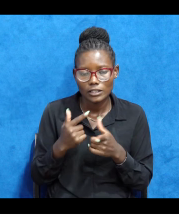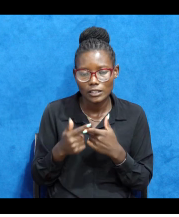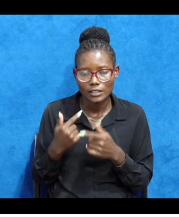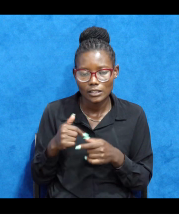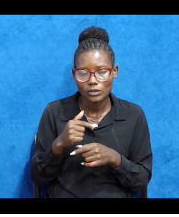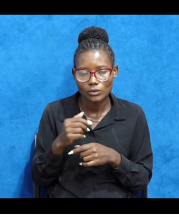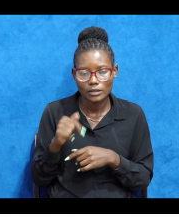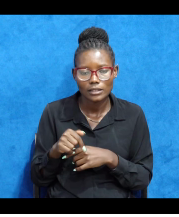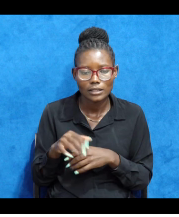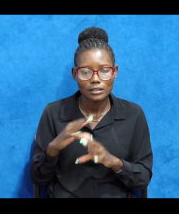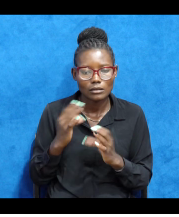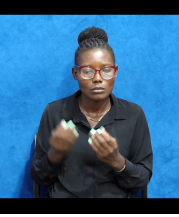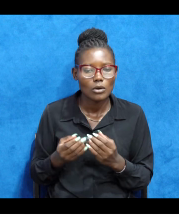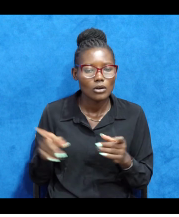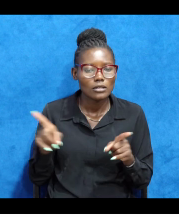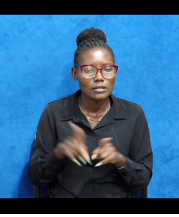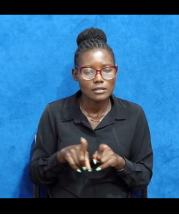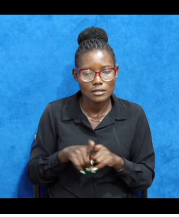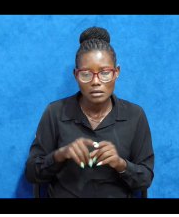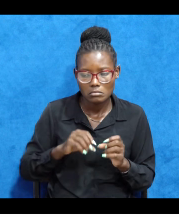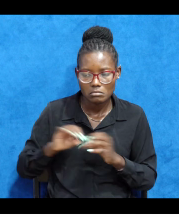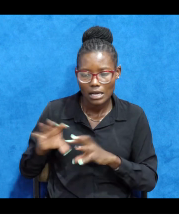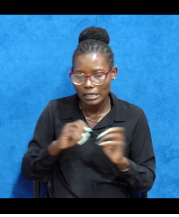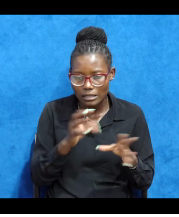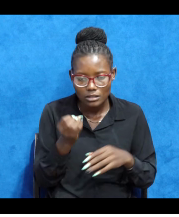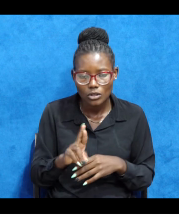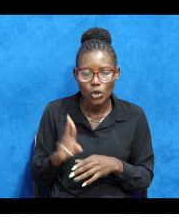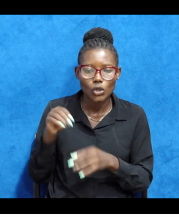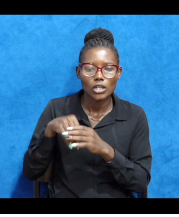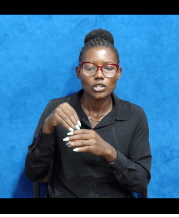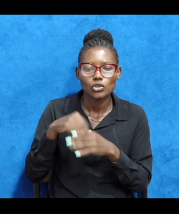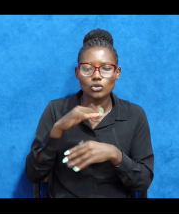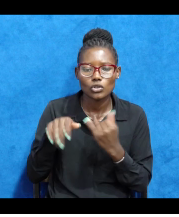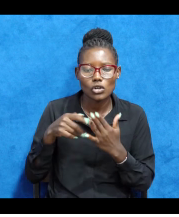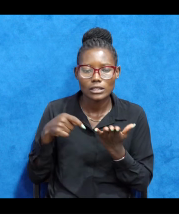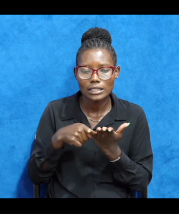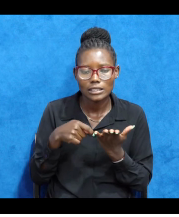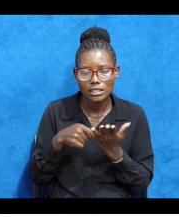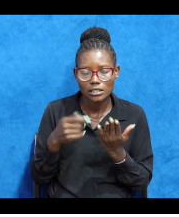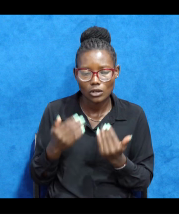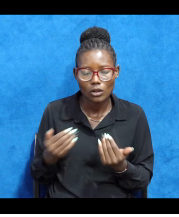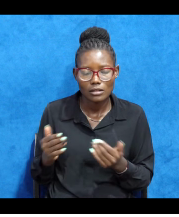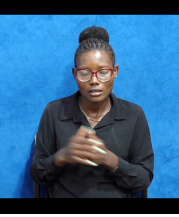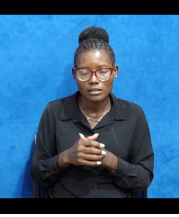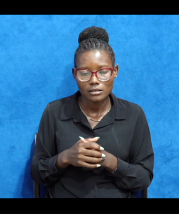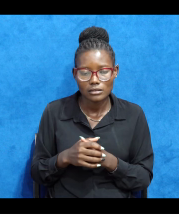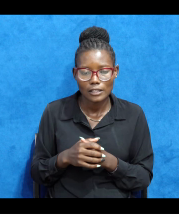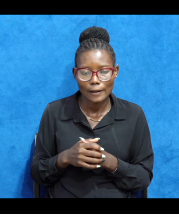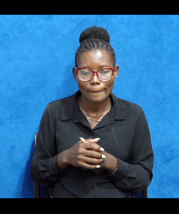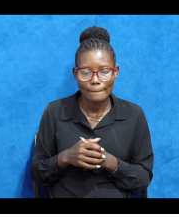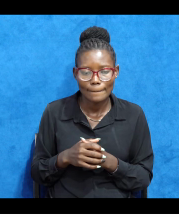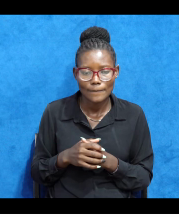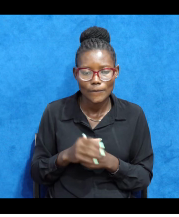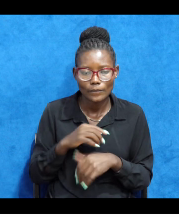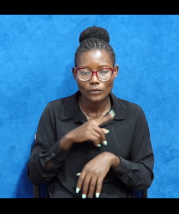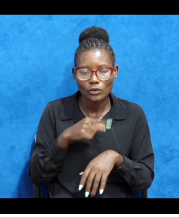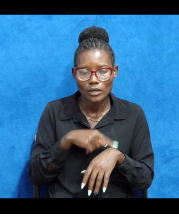going to see a lot of change in accelerations, a change in the torso angle that's going to facilitate